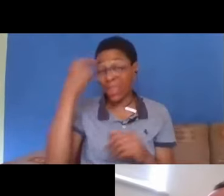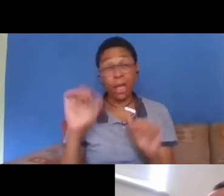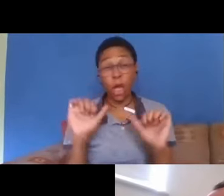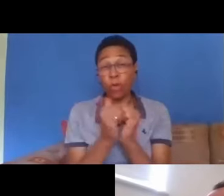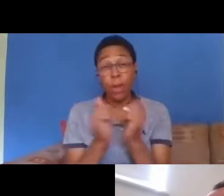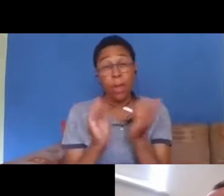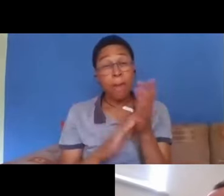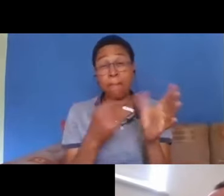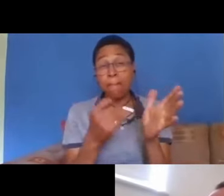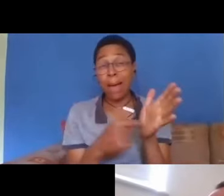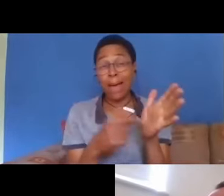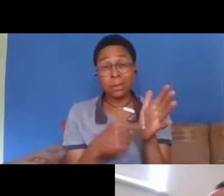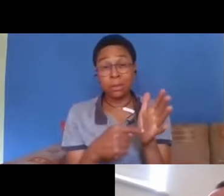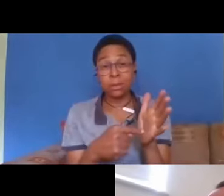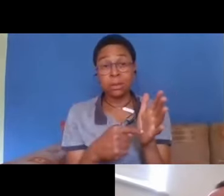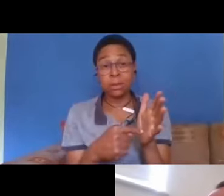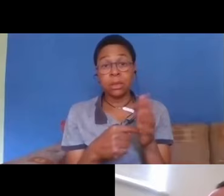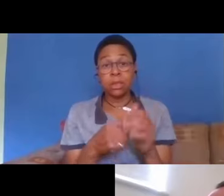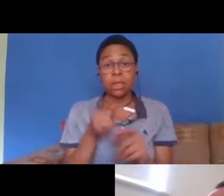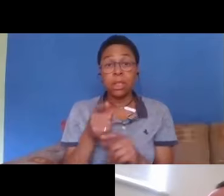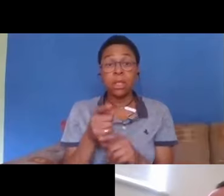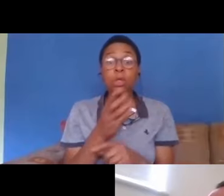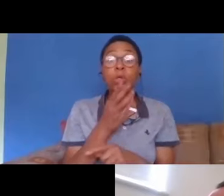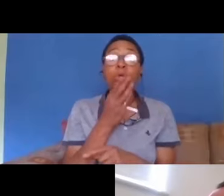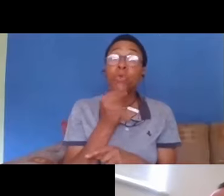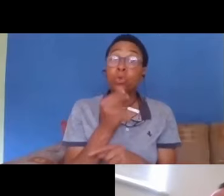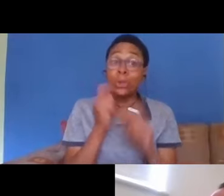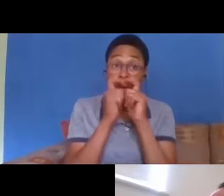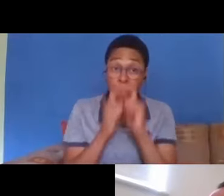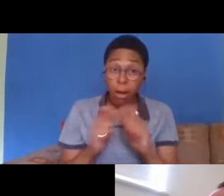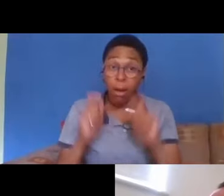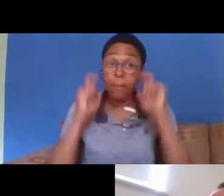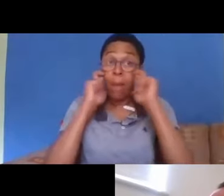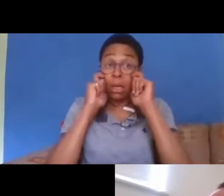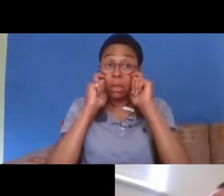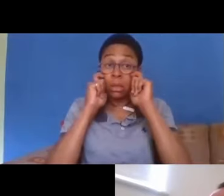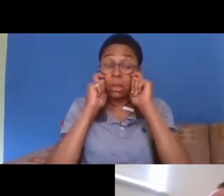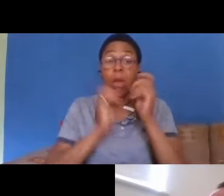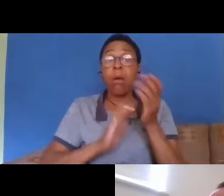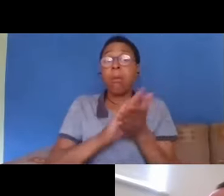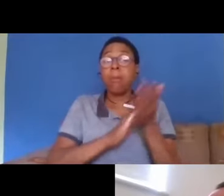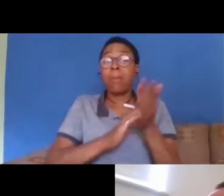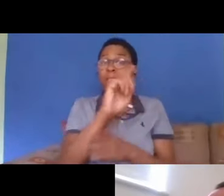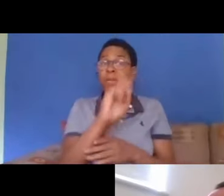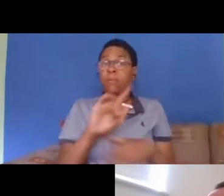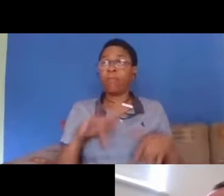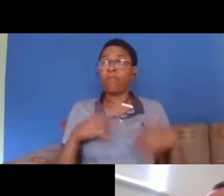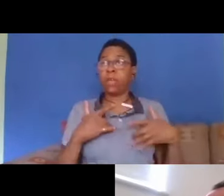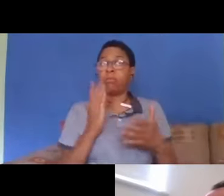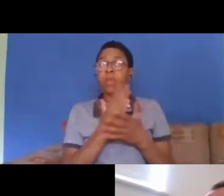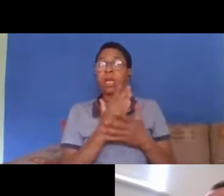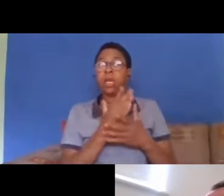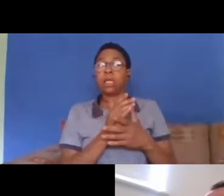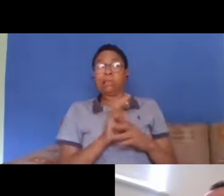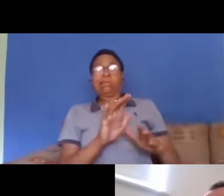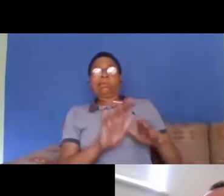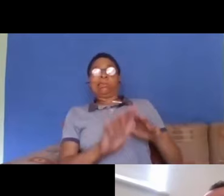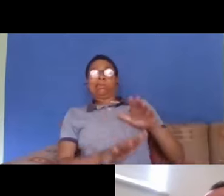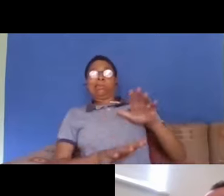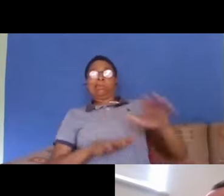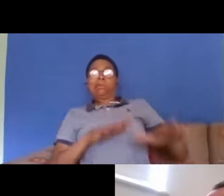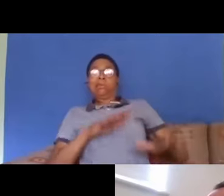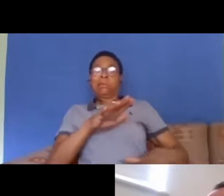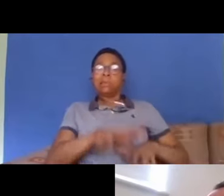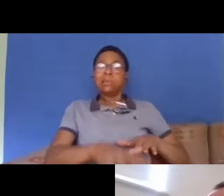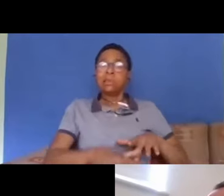presentation, you know, wearing a mask makes people quite apprehensive to start off with, particularly if you're in an environment or